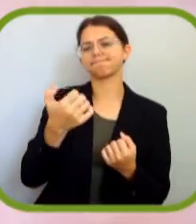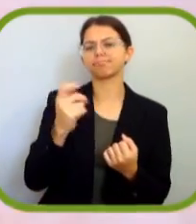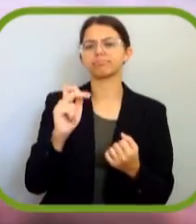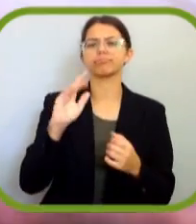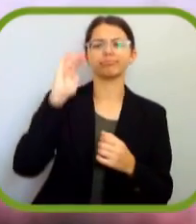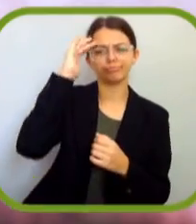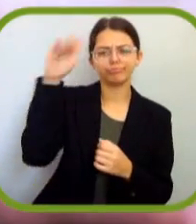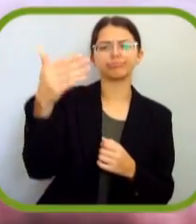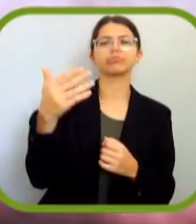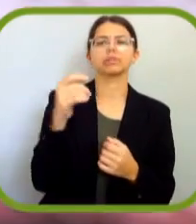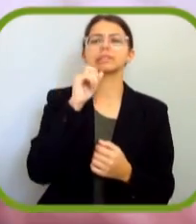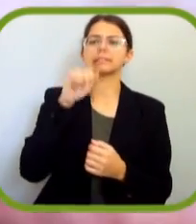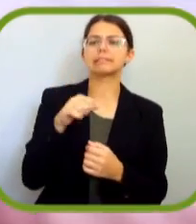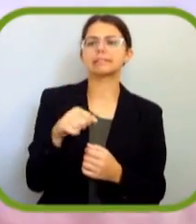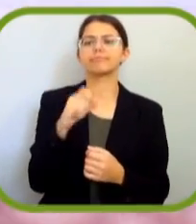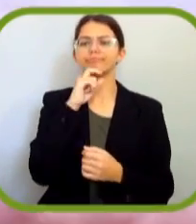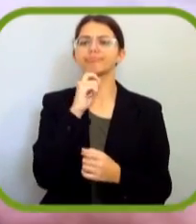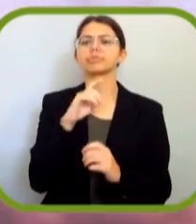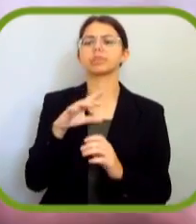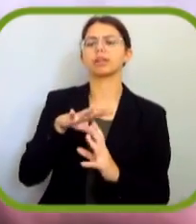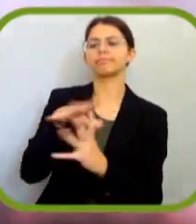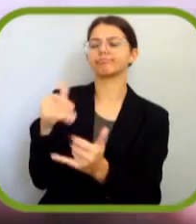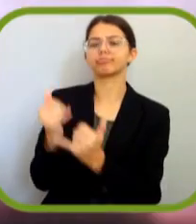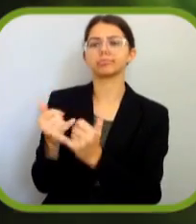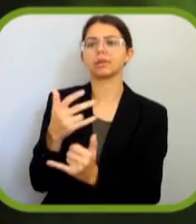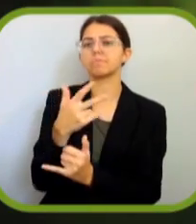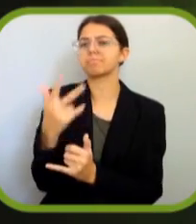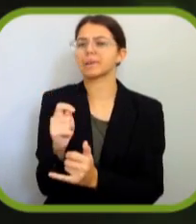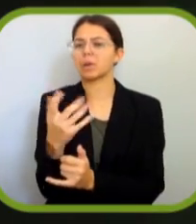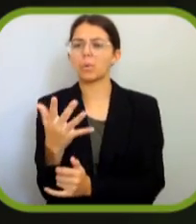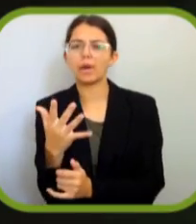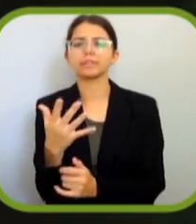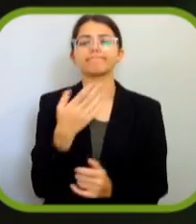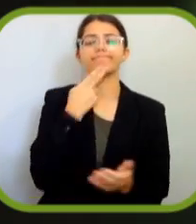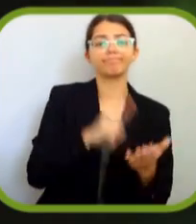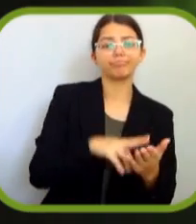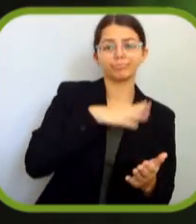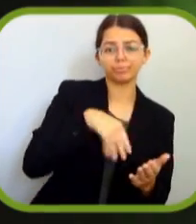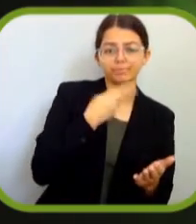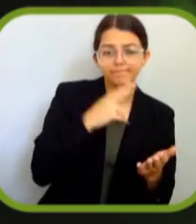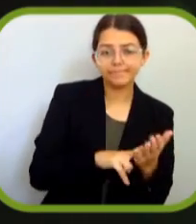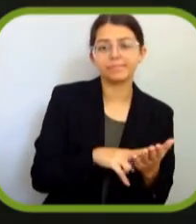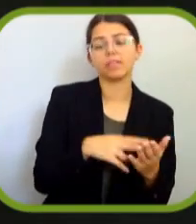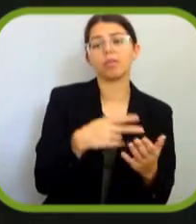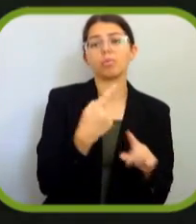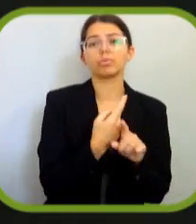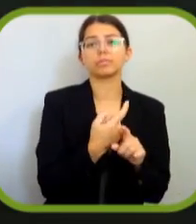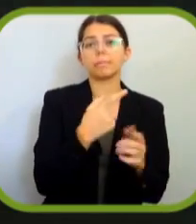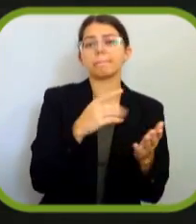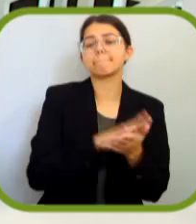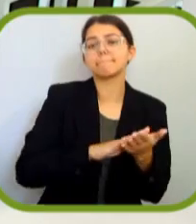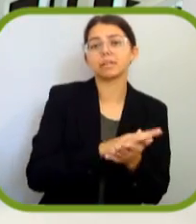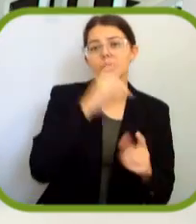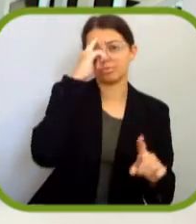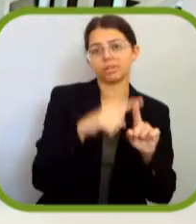could functionally live almost entirely in the metaverse, and the physical world, you just get sustenance and do the basic things you need to do to keep